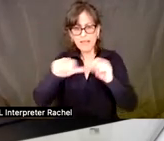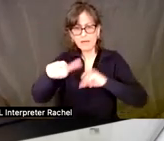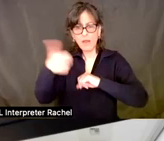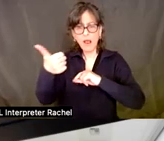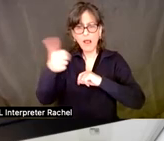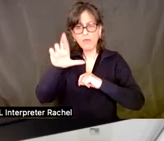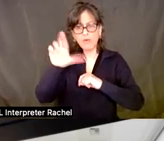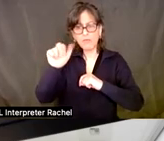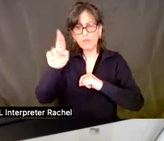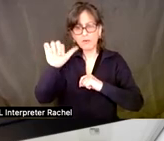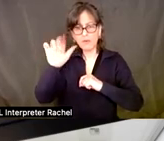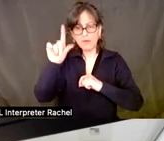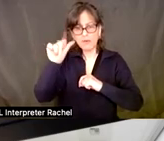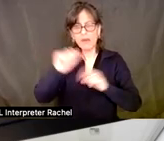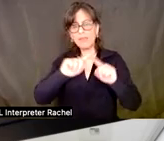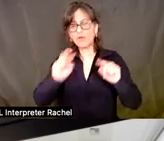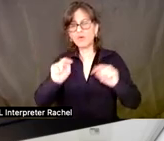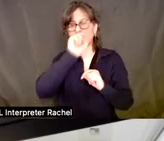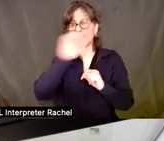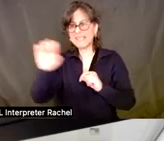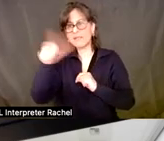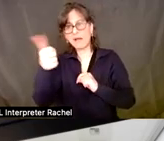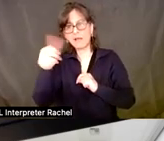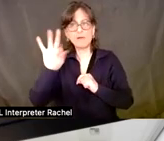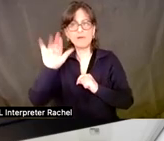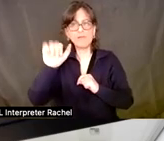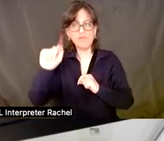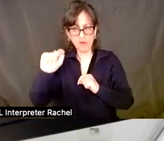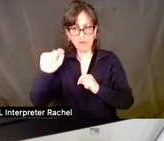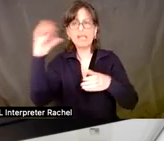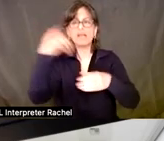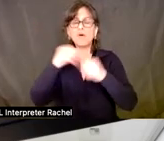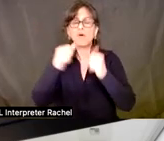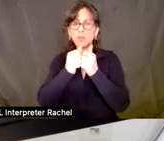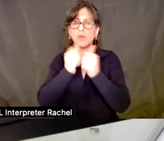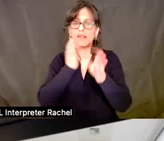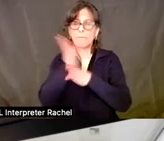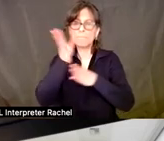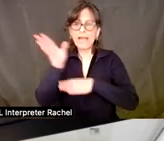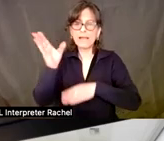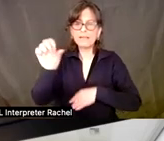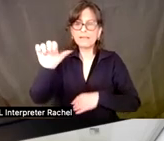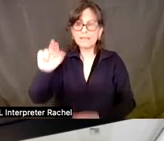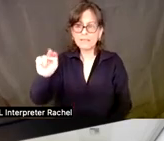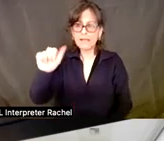to the northeast. Also a part of the main fault in the San Andreas